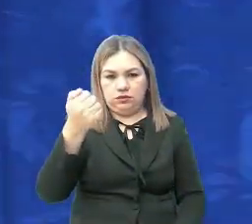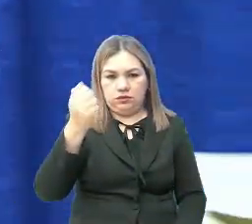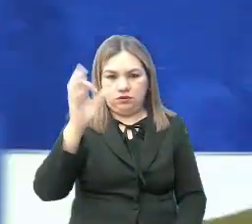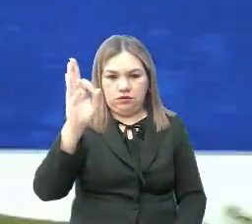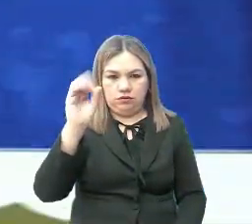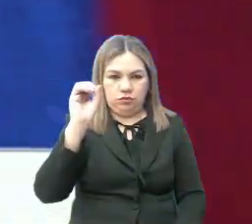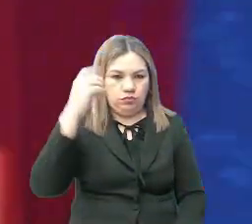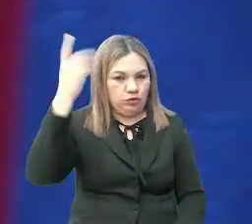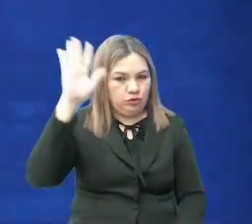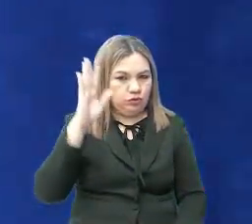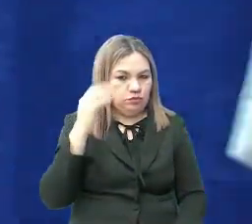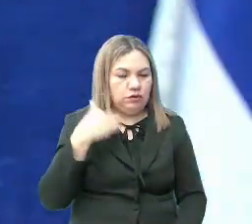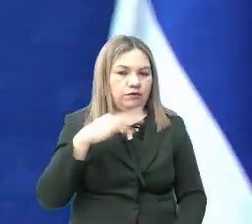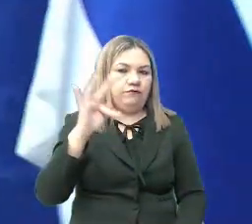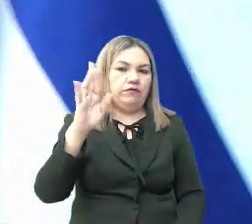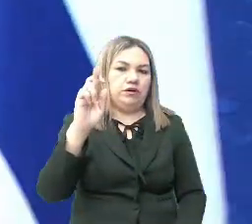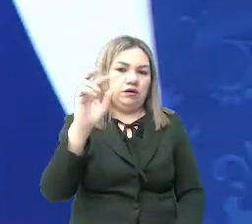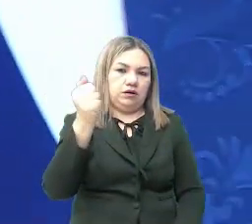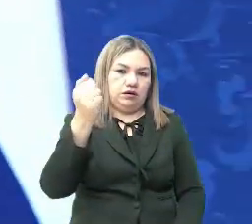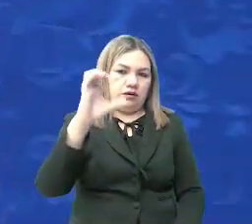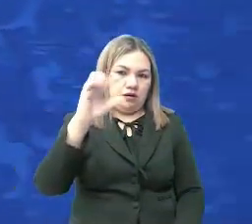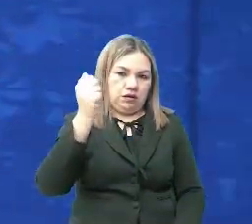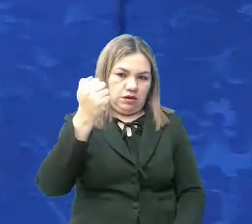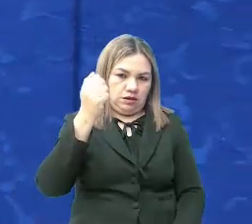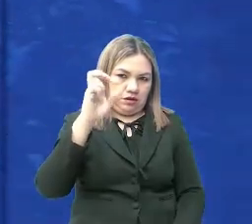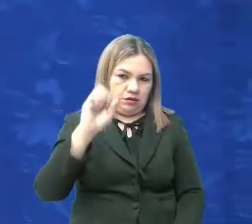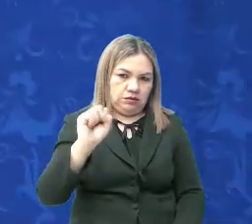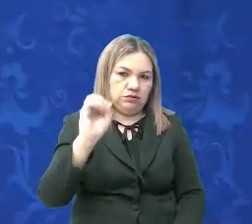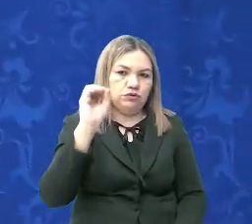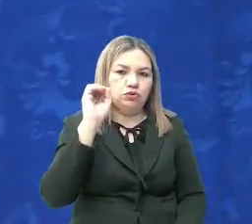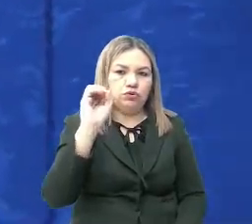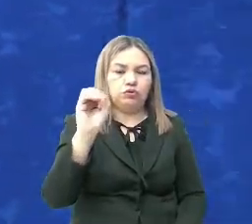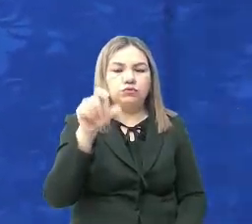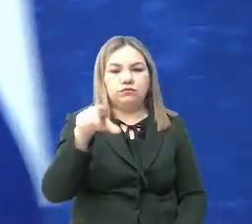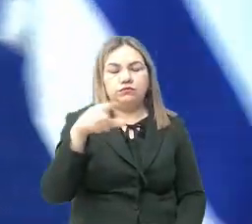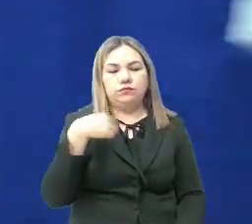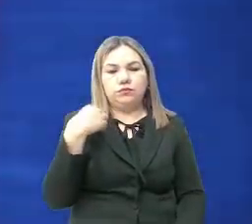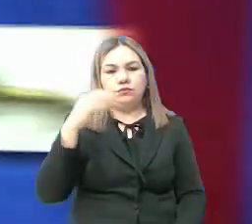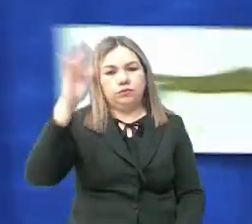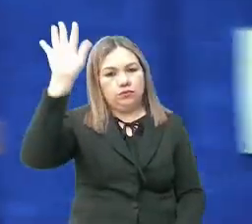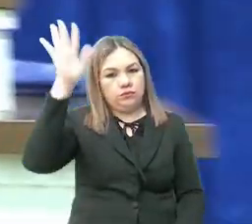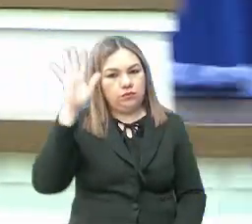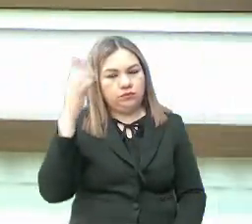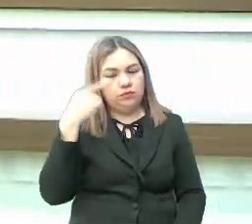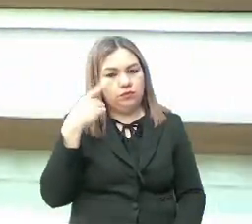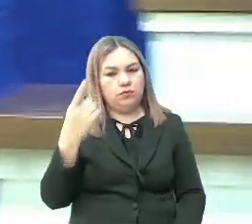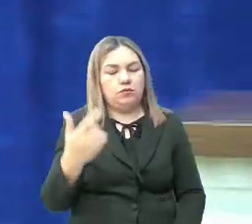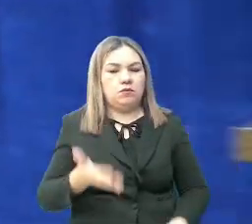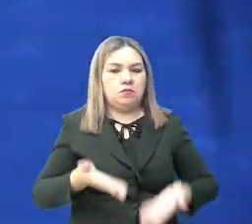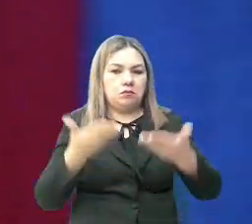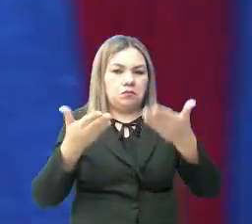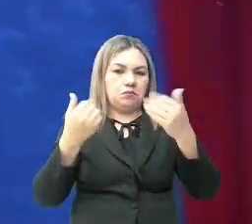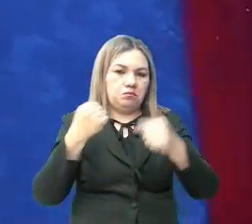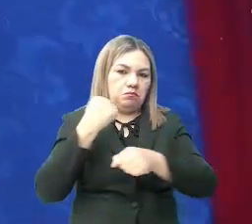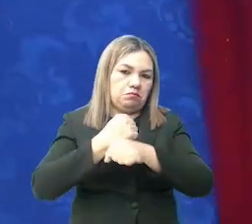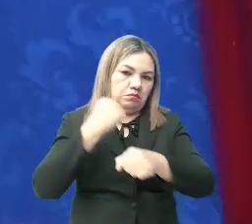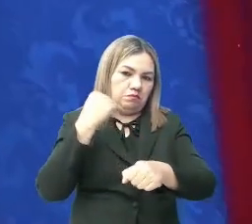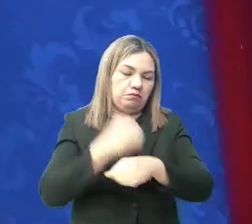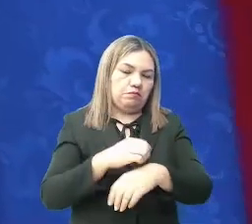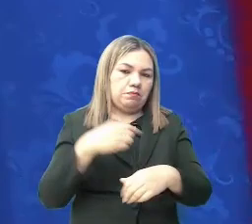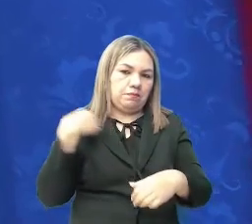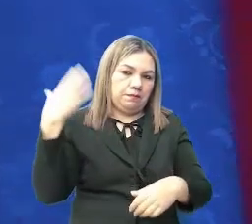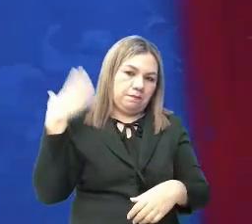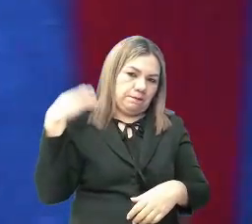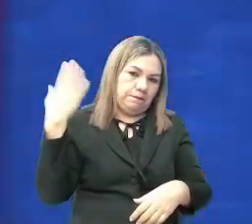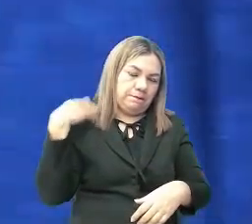God to be a defeated person. You were created by eternity to manifest that